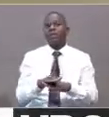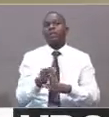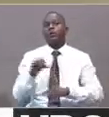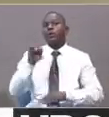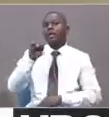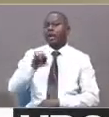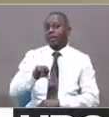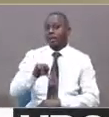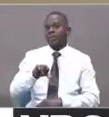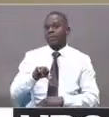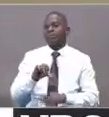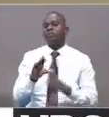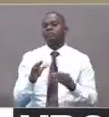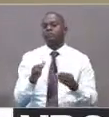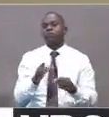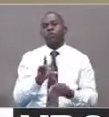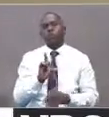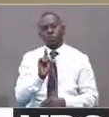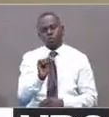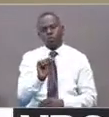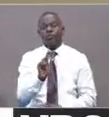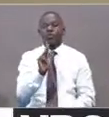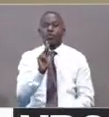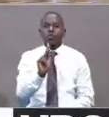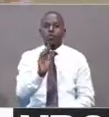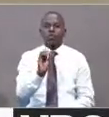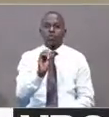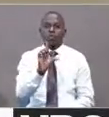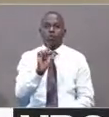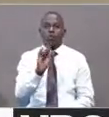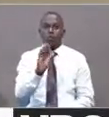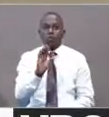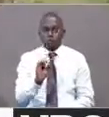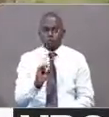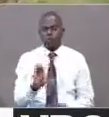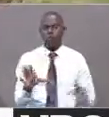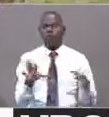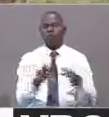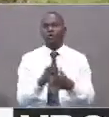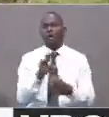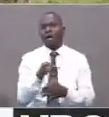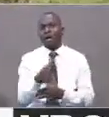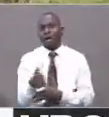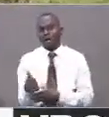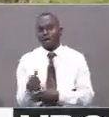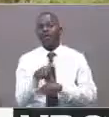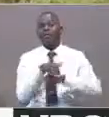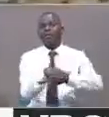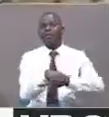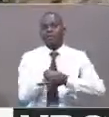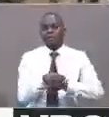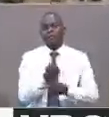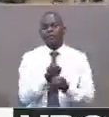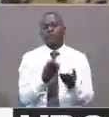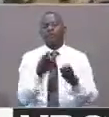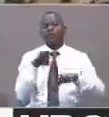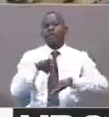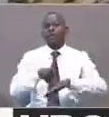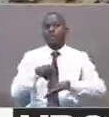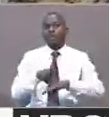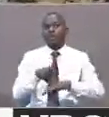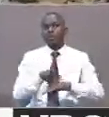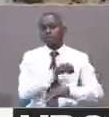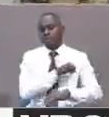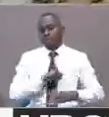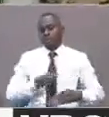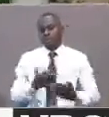9th went to Kololo, we joined the arrest. Britain has on several occasions denied